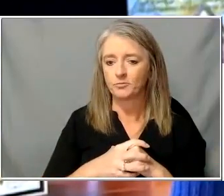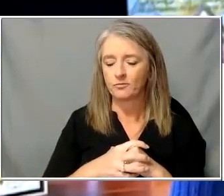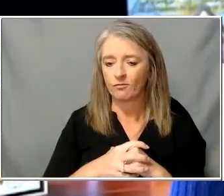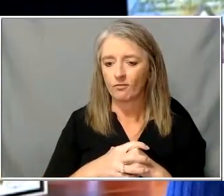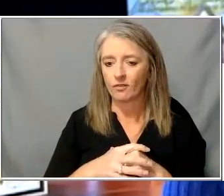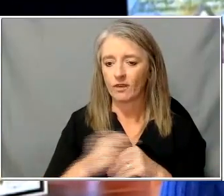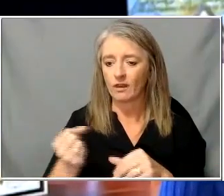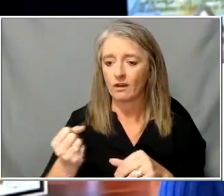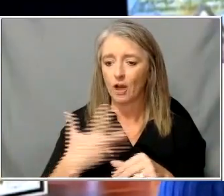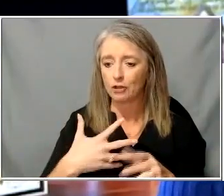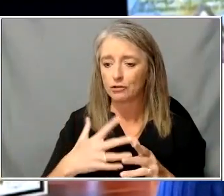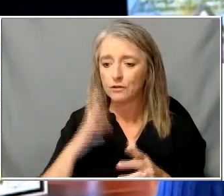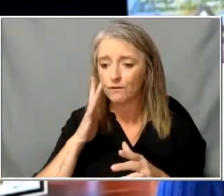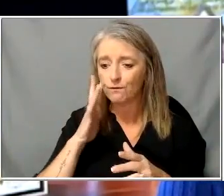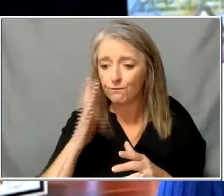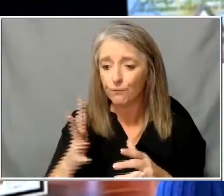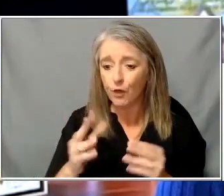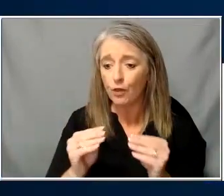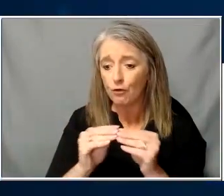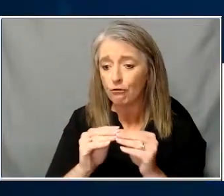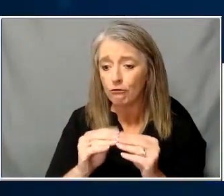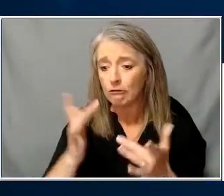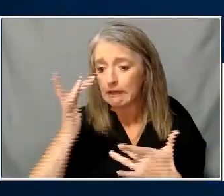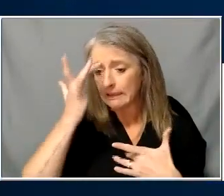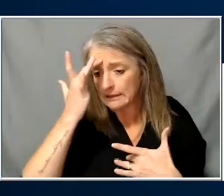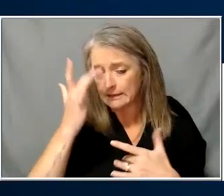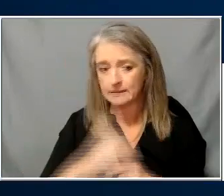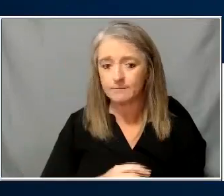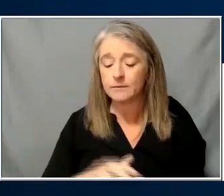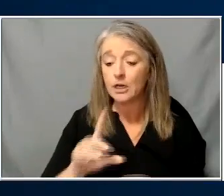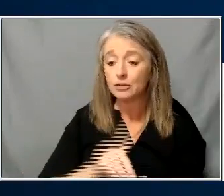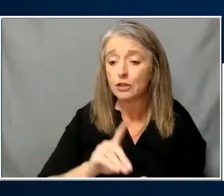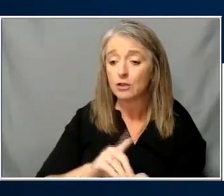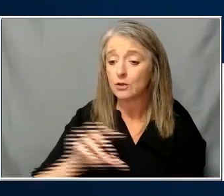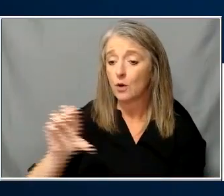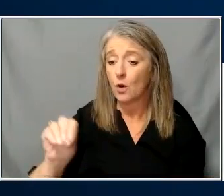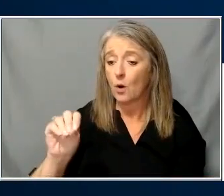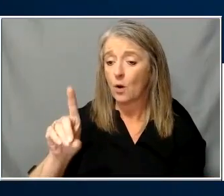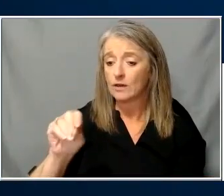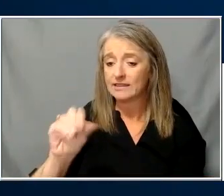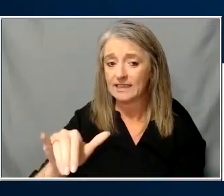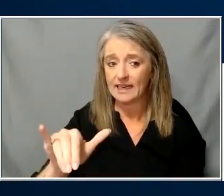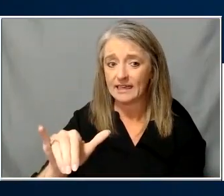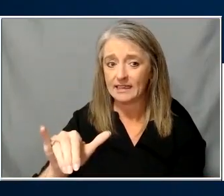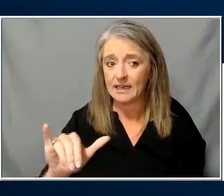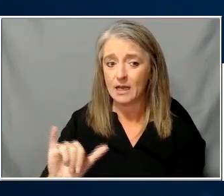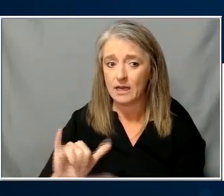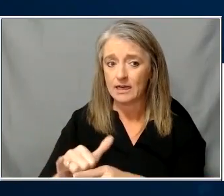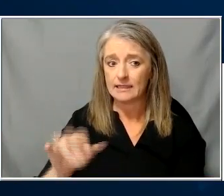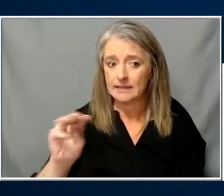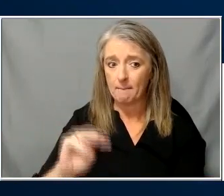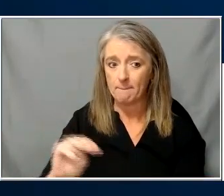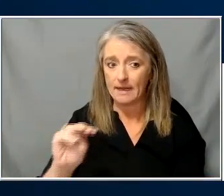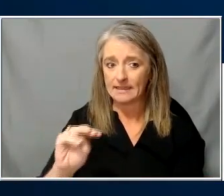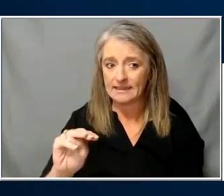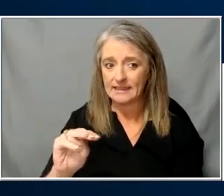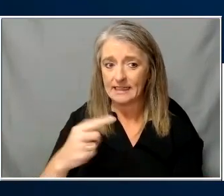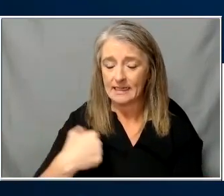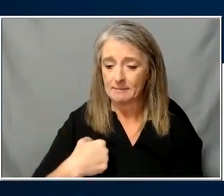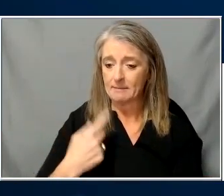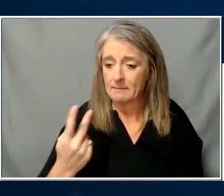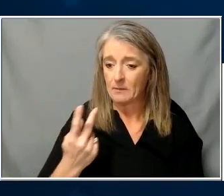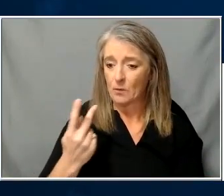cause even further illness. Dr. O'Day, okay, you got to pronounce it. It's a Monday. Me and Cynthia can't do